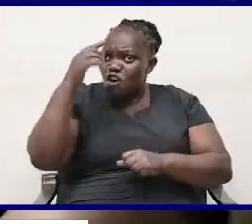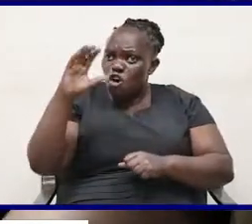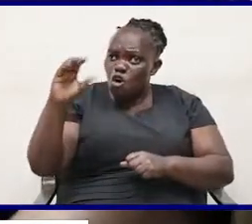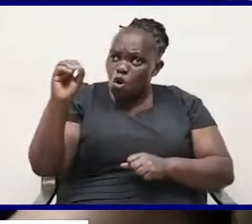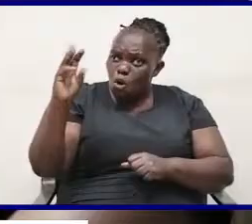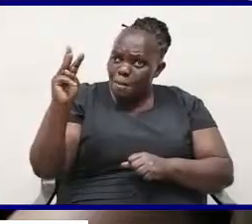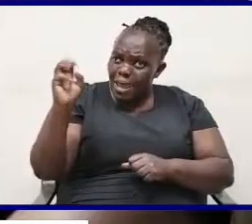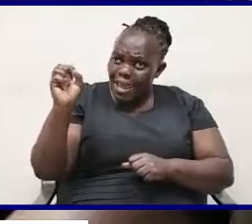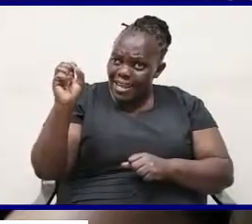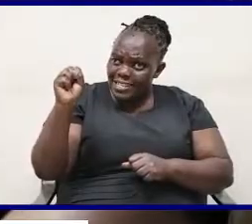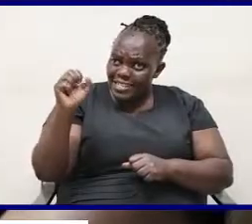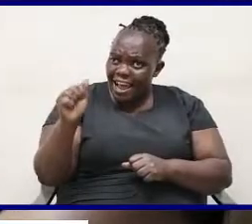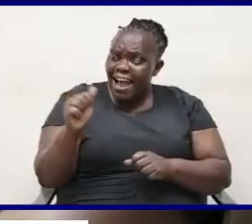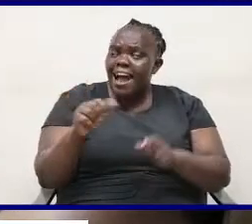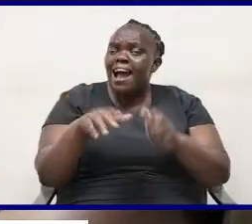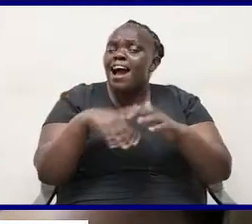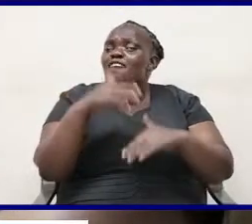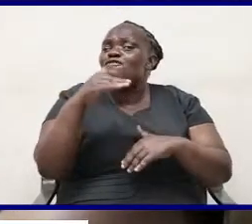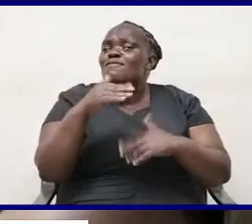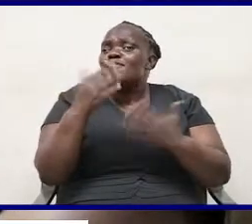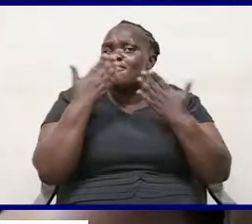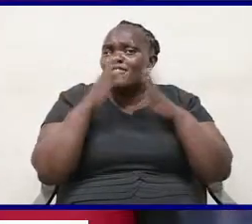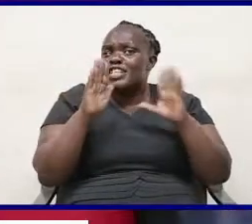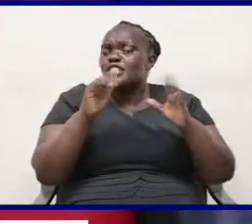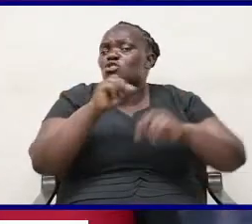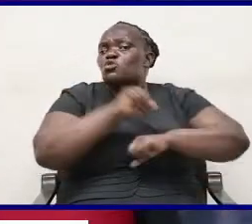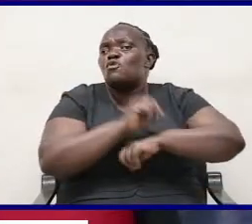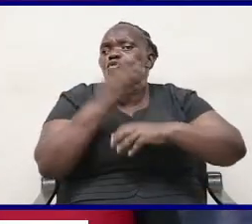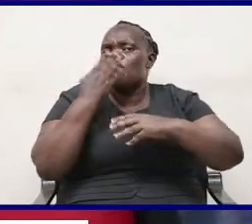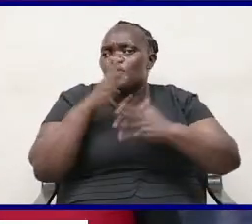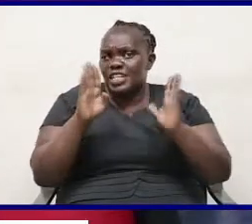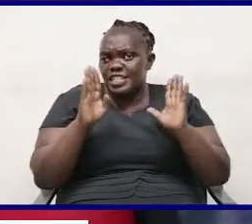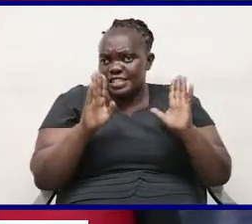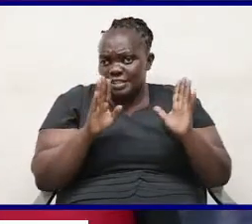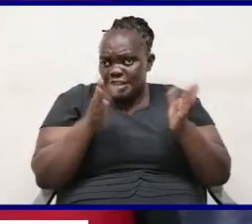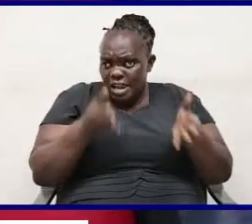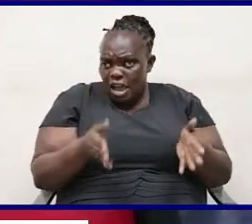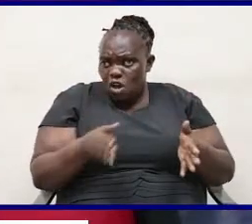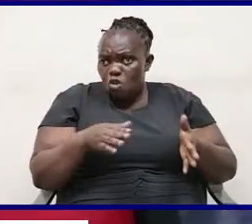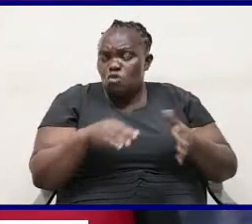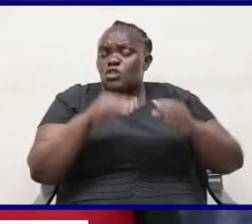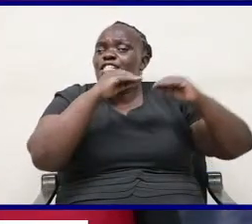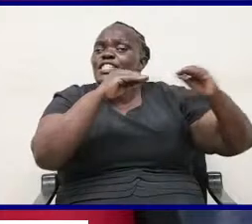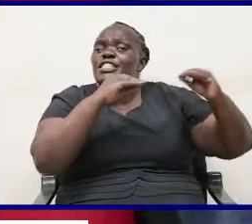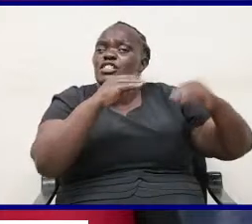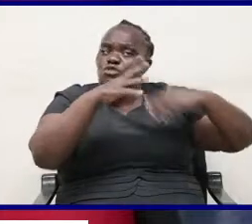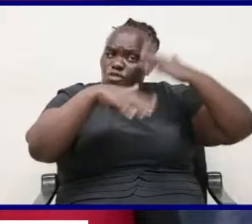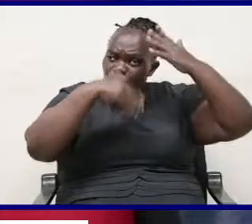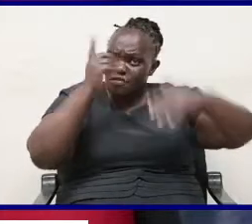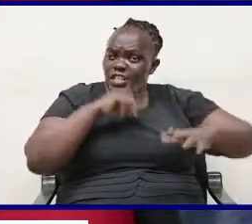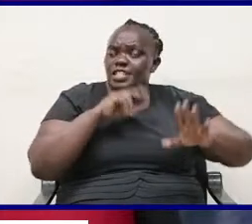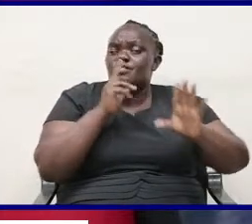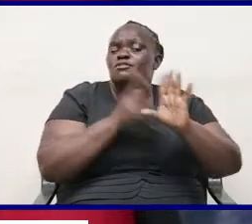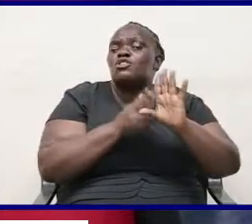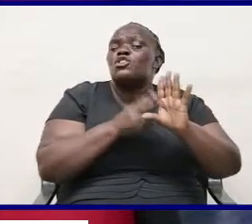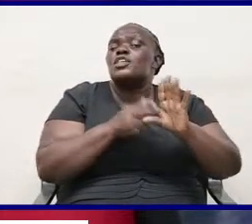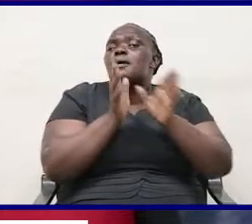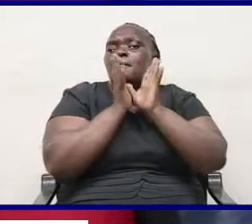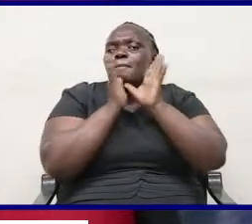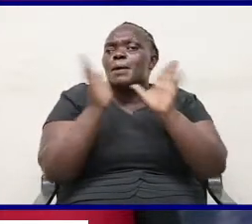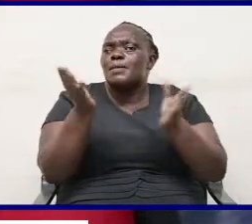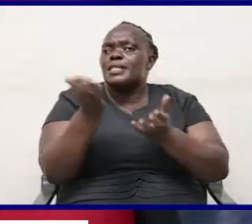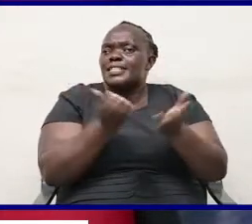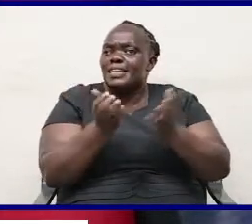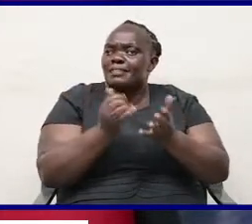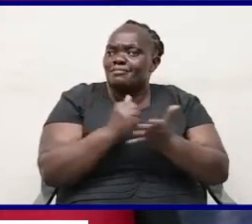she's working for Comesa. Okay, then after that, what happened? For me, after teaching at the university, I then joined public service. I